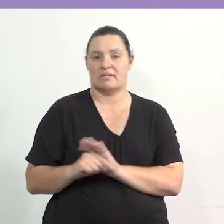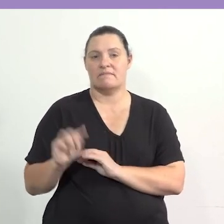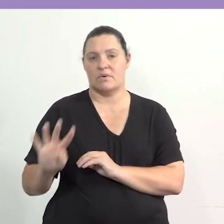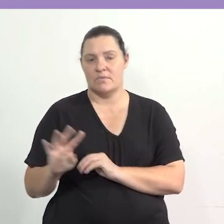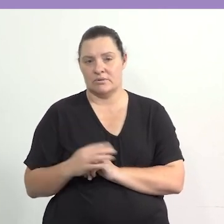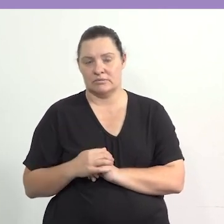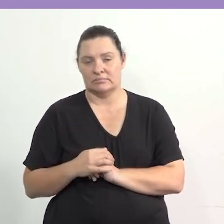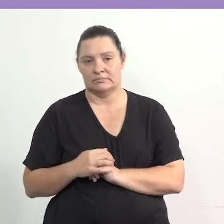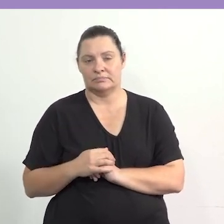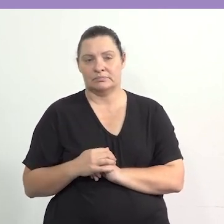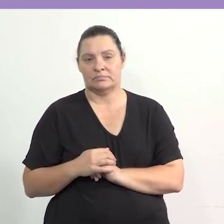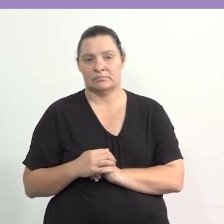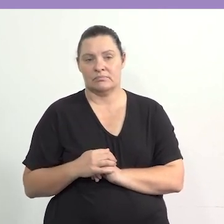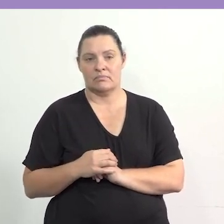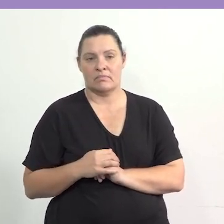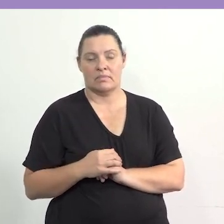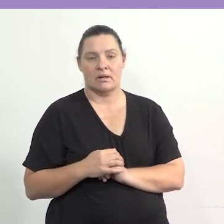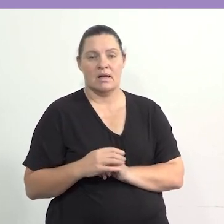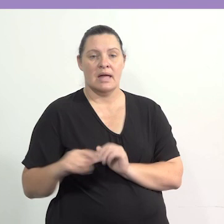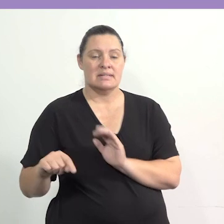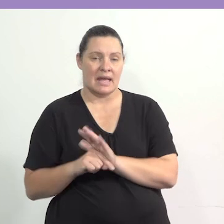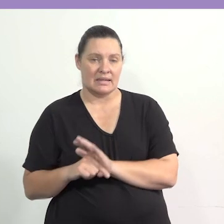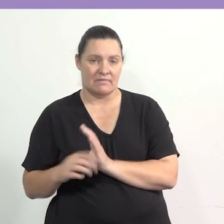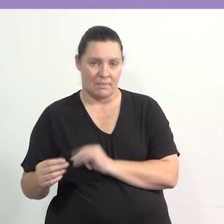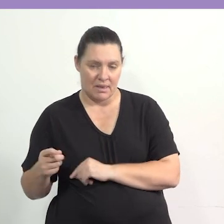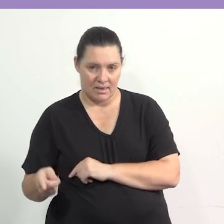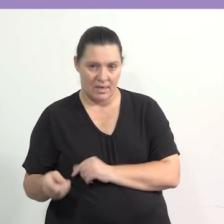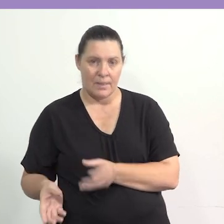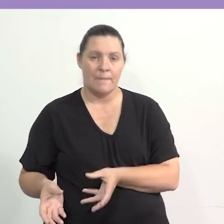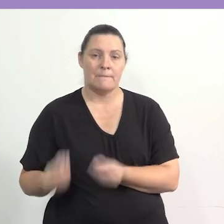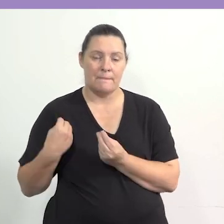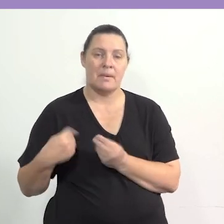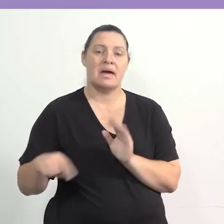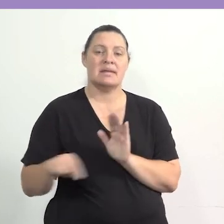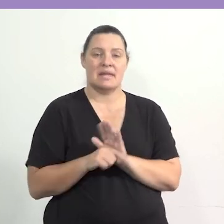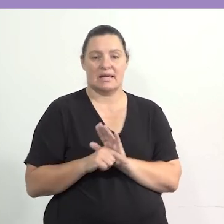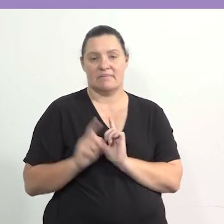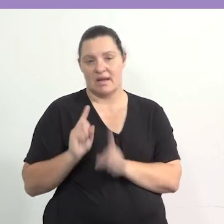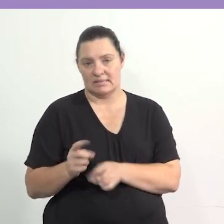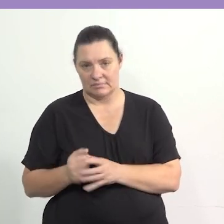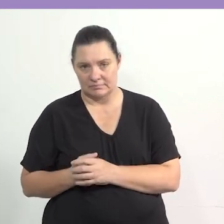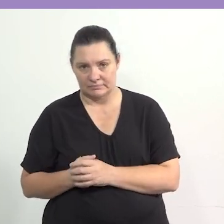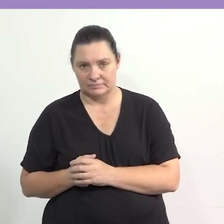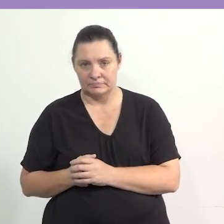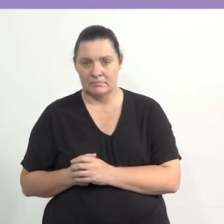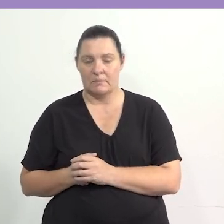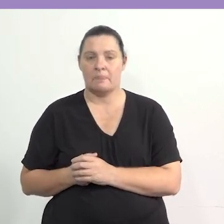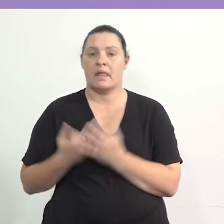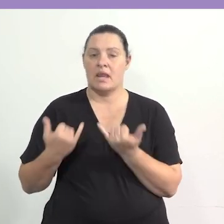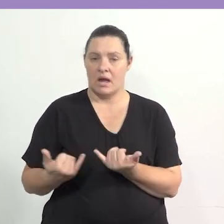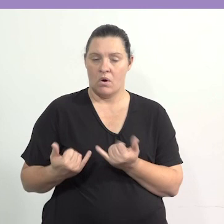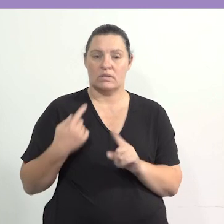negative 4. So a cube root of a negative number does give us a negative number. So now we